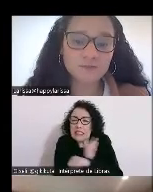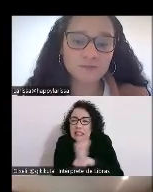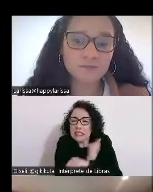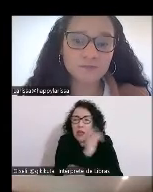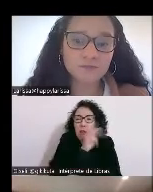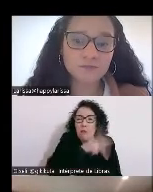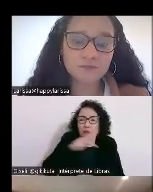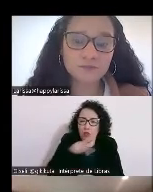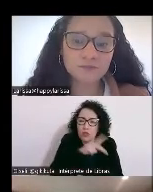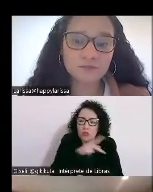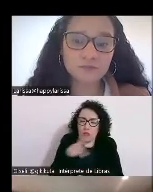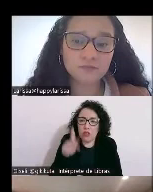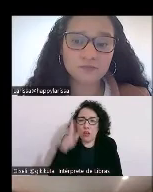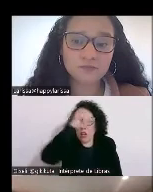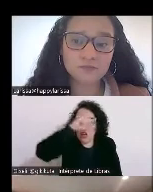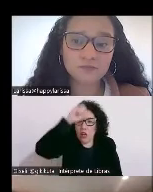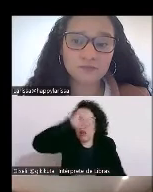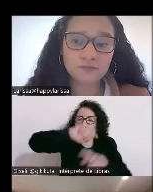também.